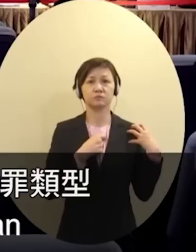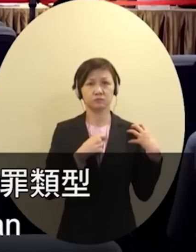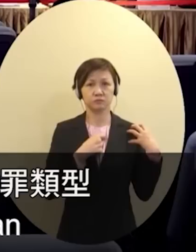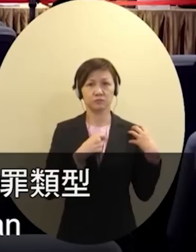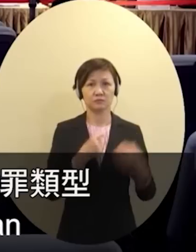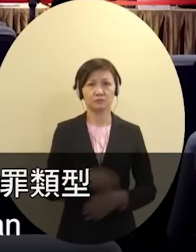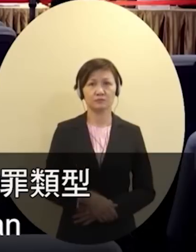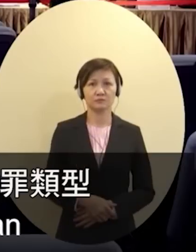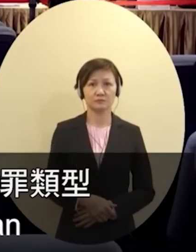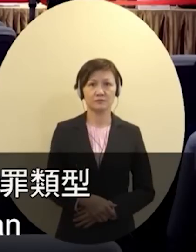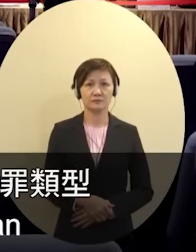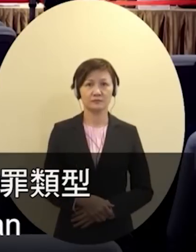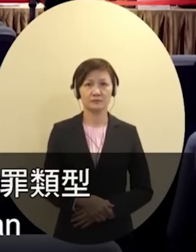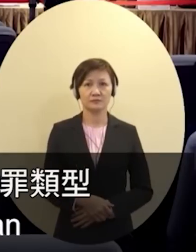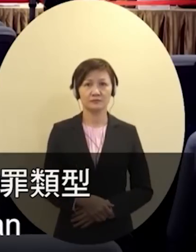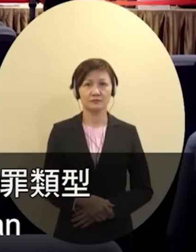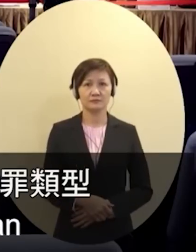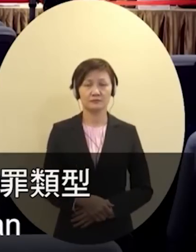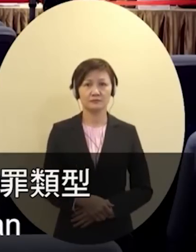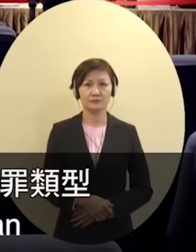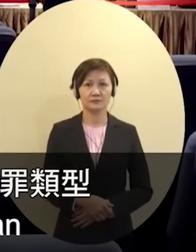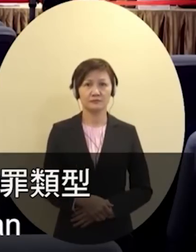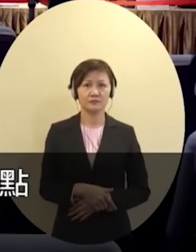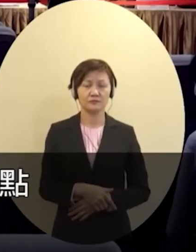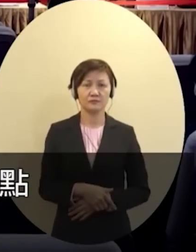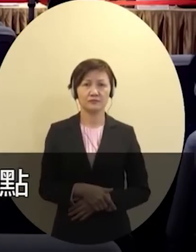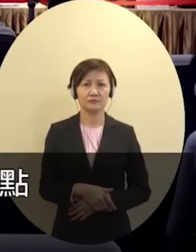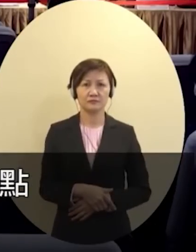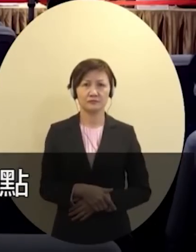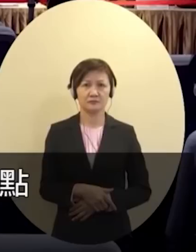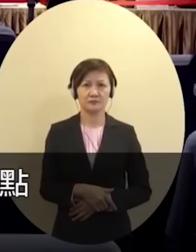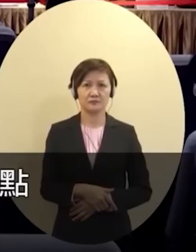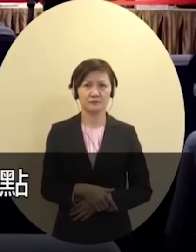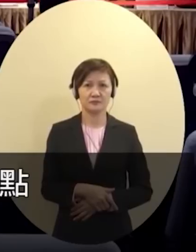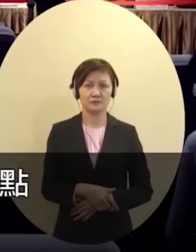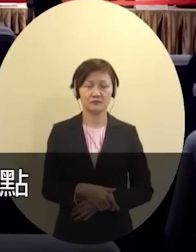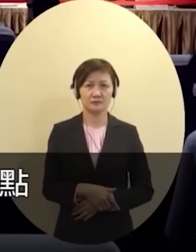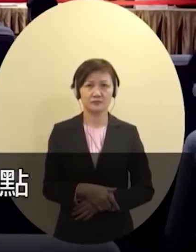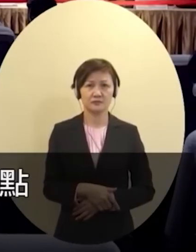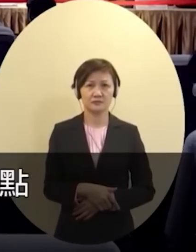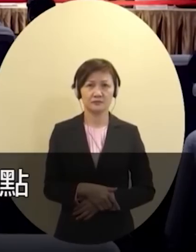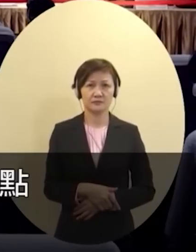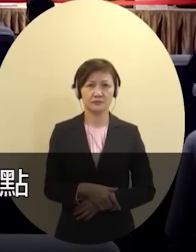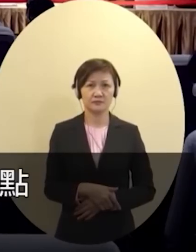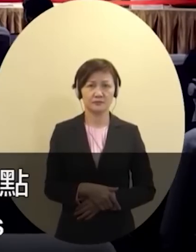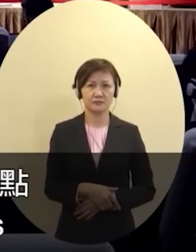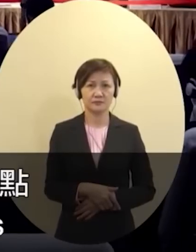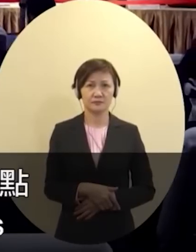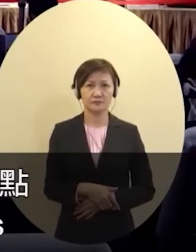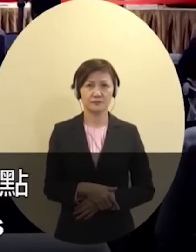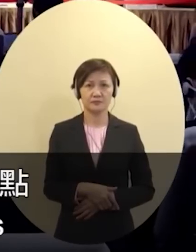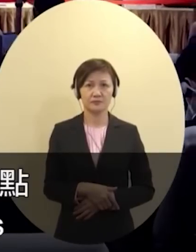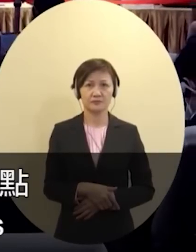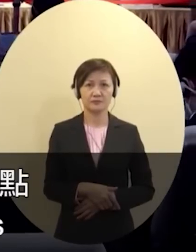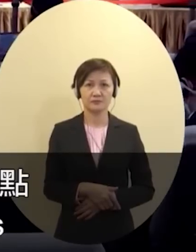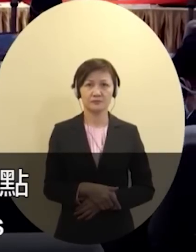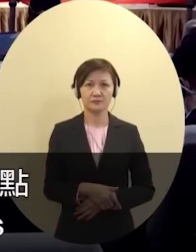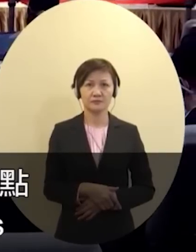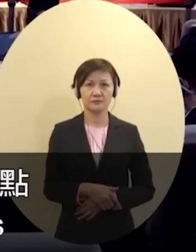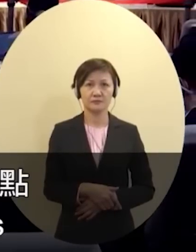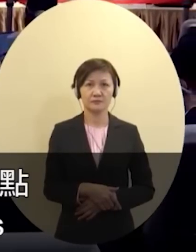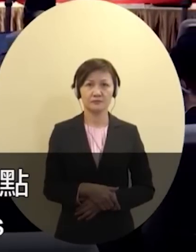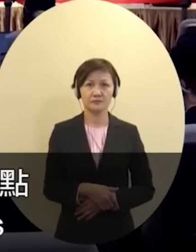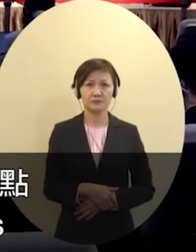the domestic criminal code of Taiwan. Irrespective of whether the torture leads